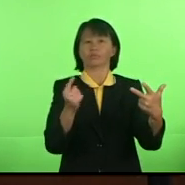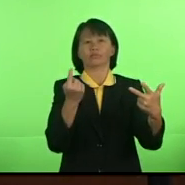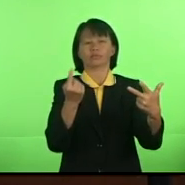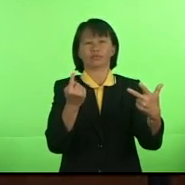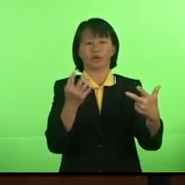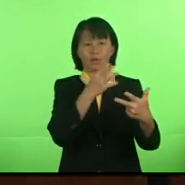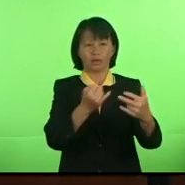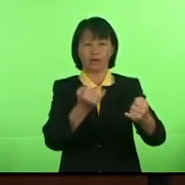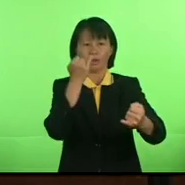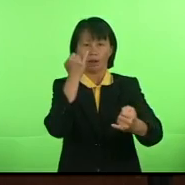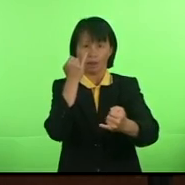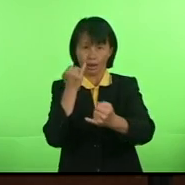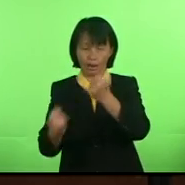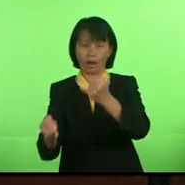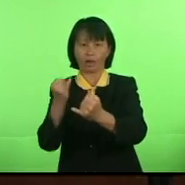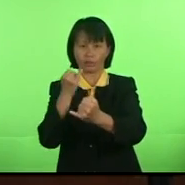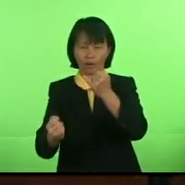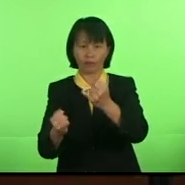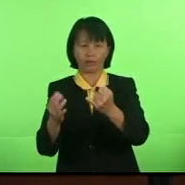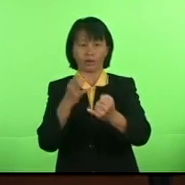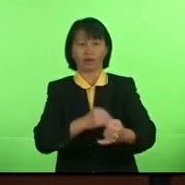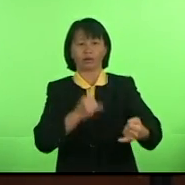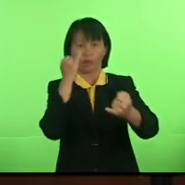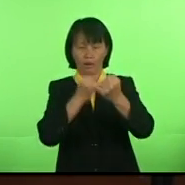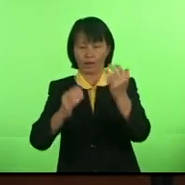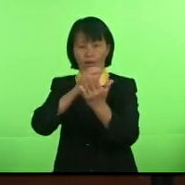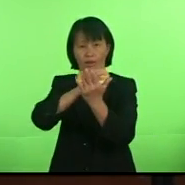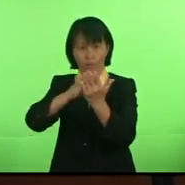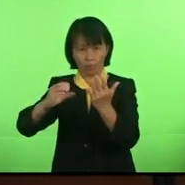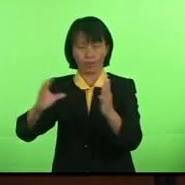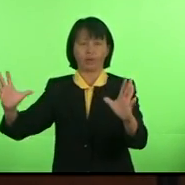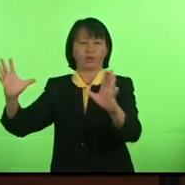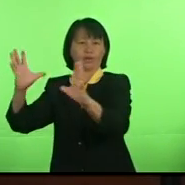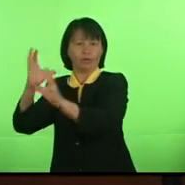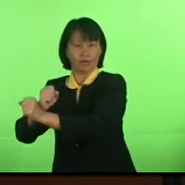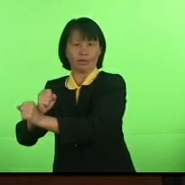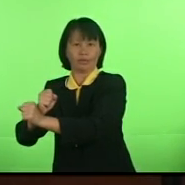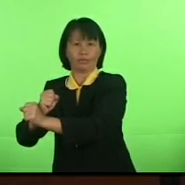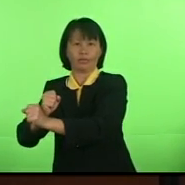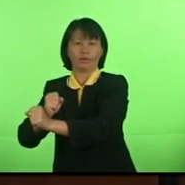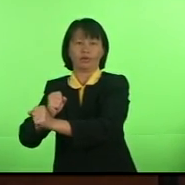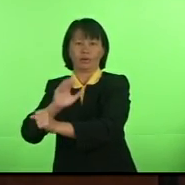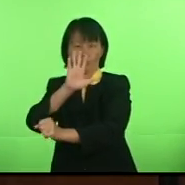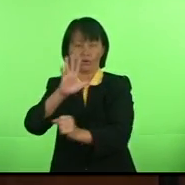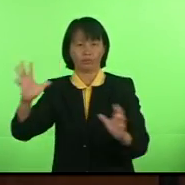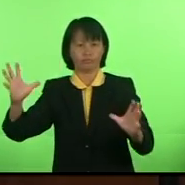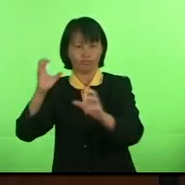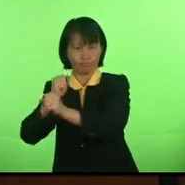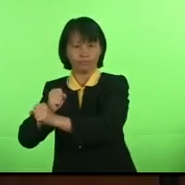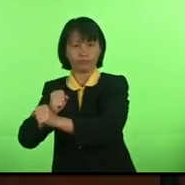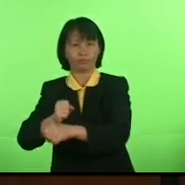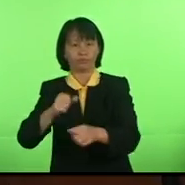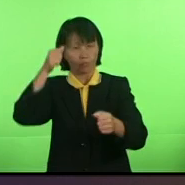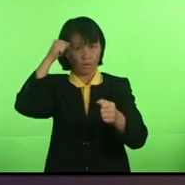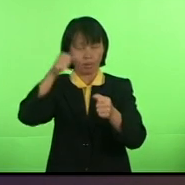then last but not least, where the last paragraph is the conclusion or the summary. So remember